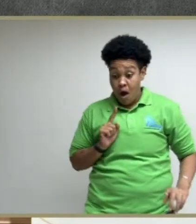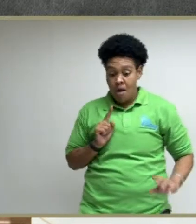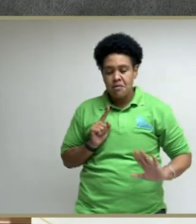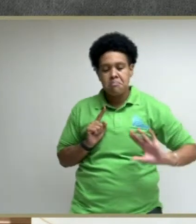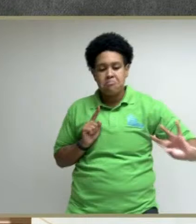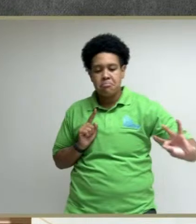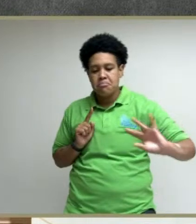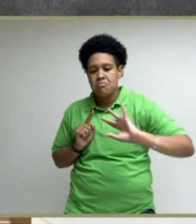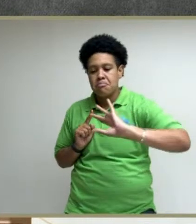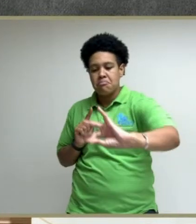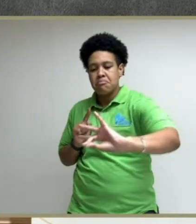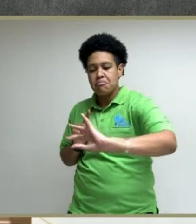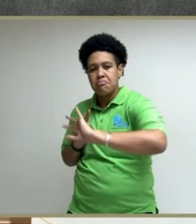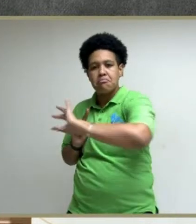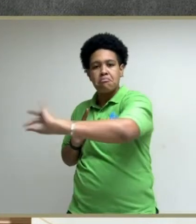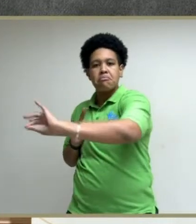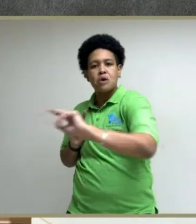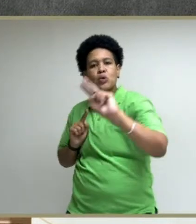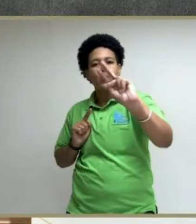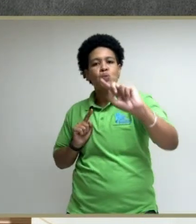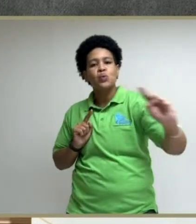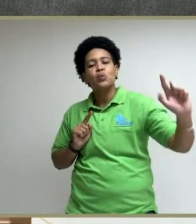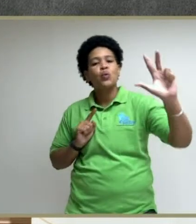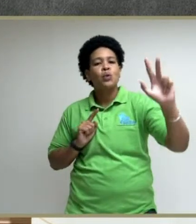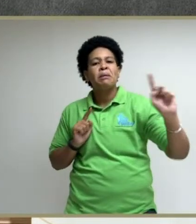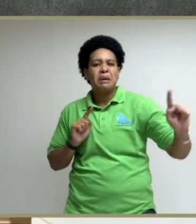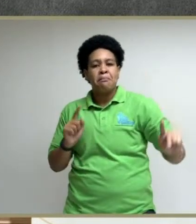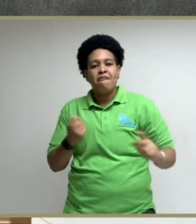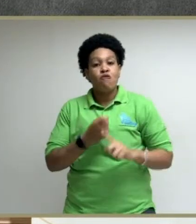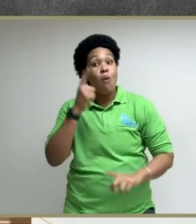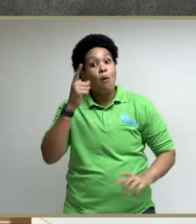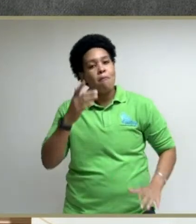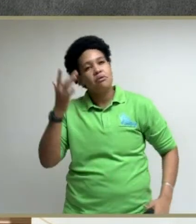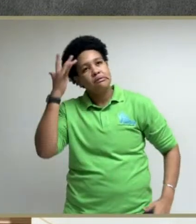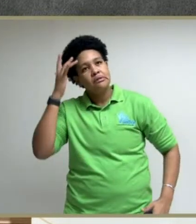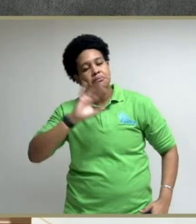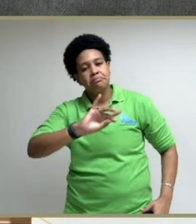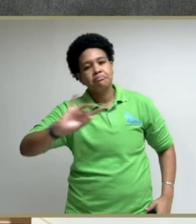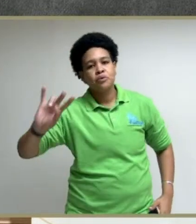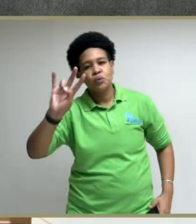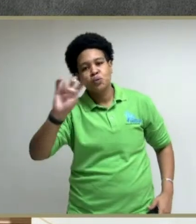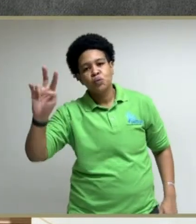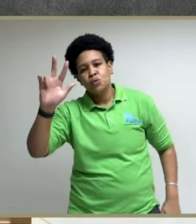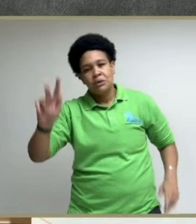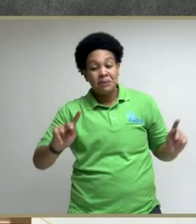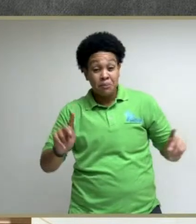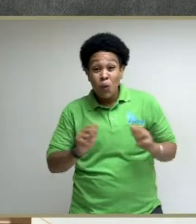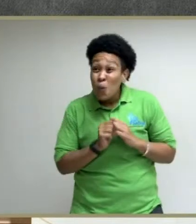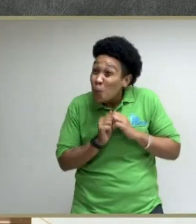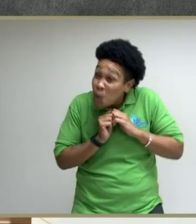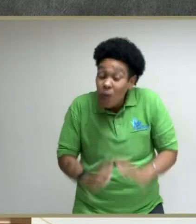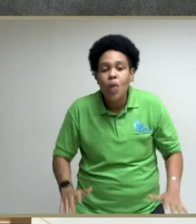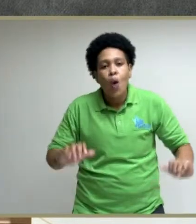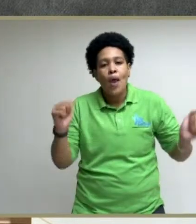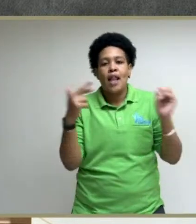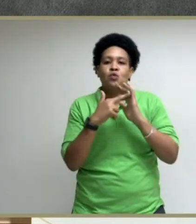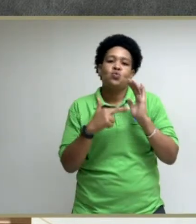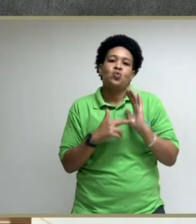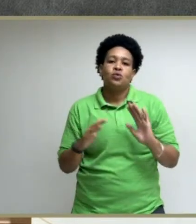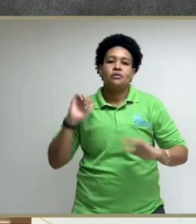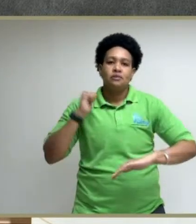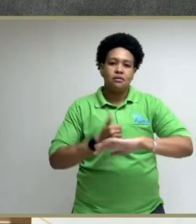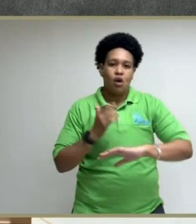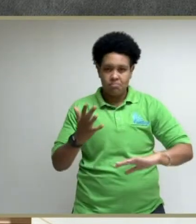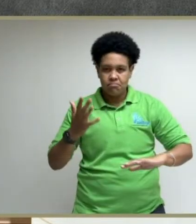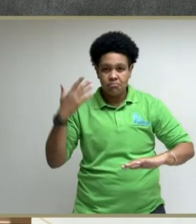one person would transmit to between 2 and 3 persons. So that's without any public health measures, and you would expect